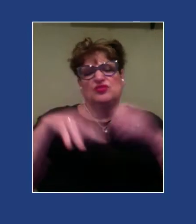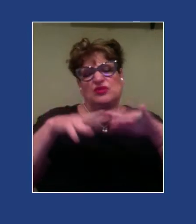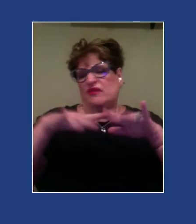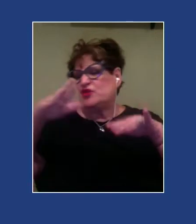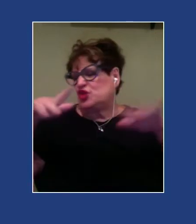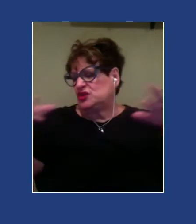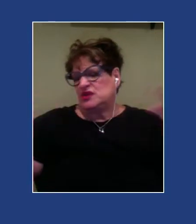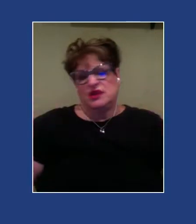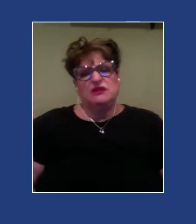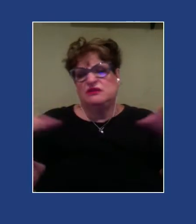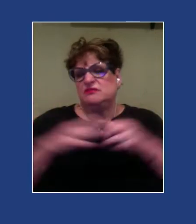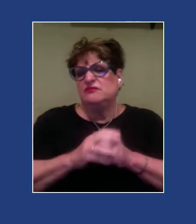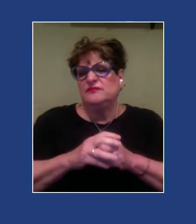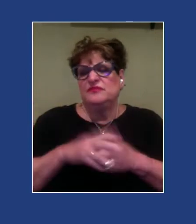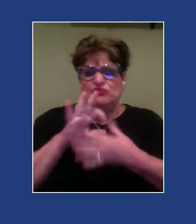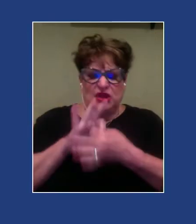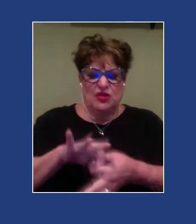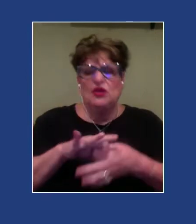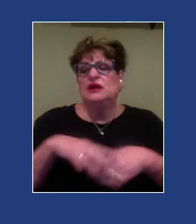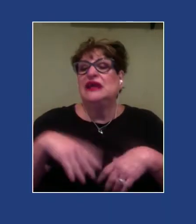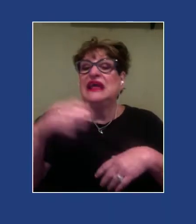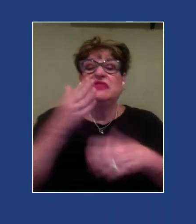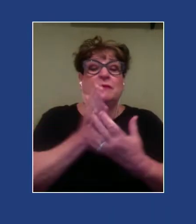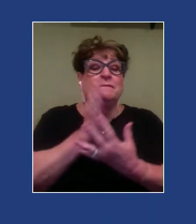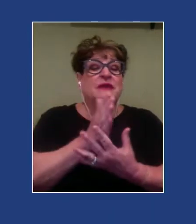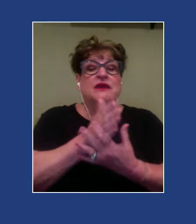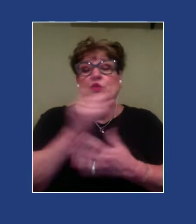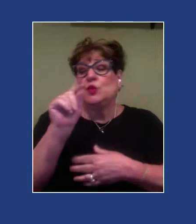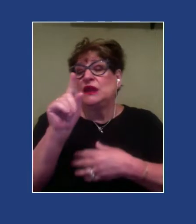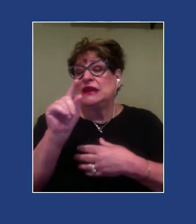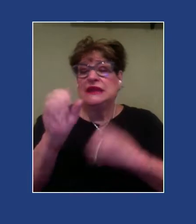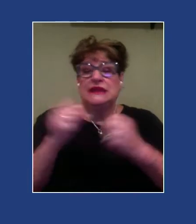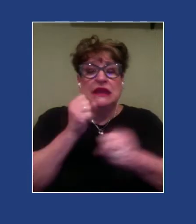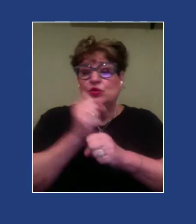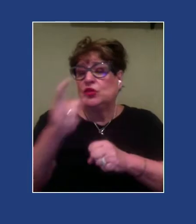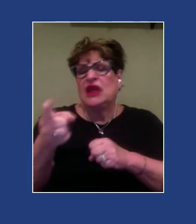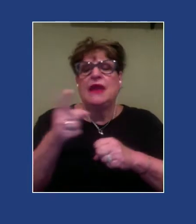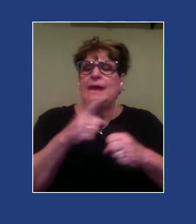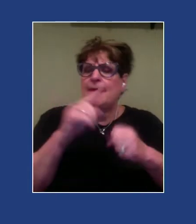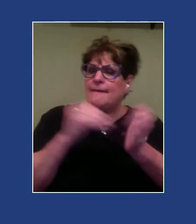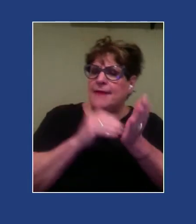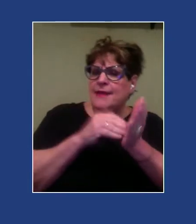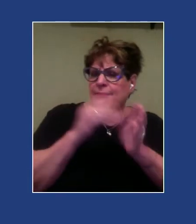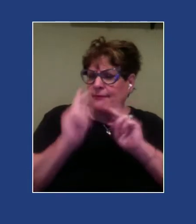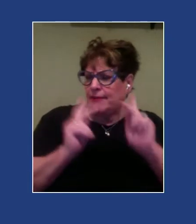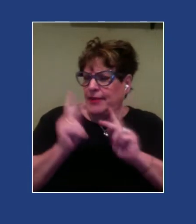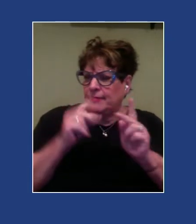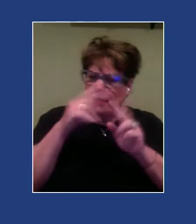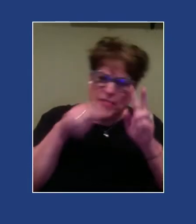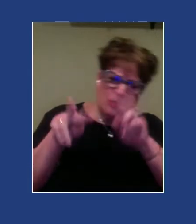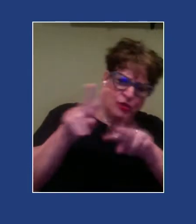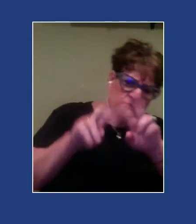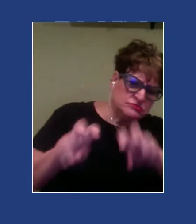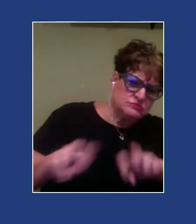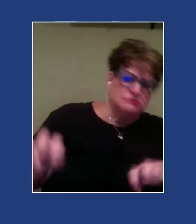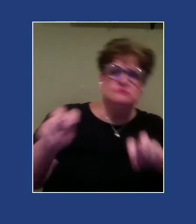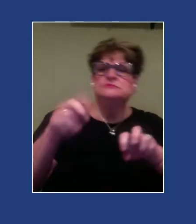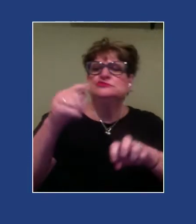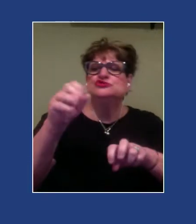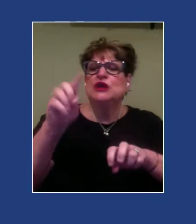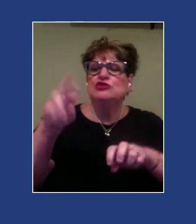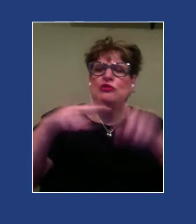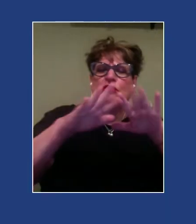assigned at birth. In the mid-20th century, the American medical community started paying closer attention to gender diversity. And with